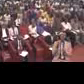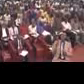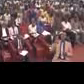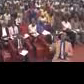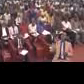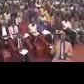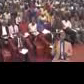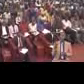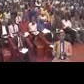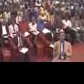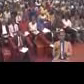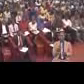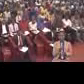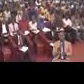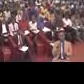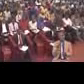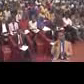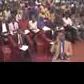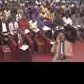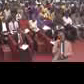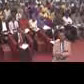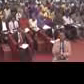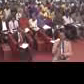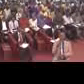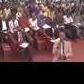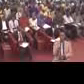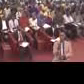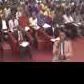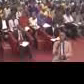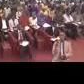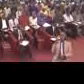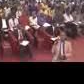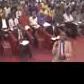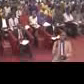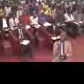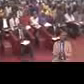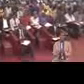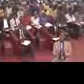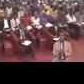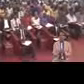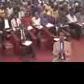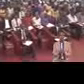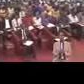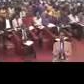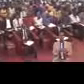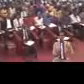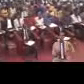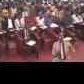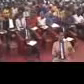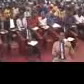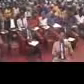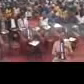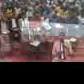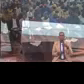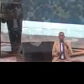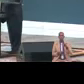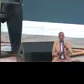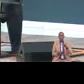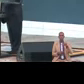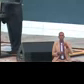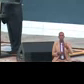him. We are sons of God. I said we are sons of God. Philippians